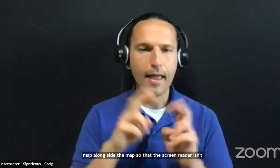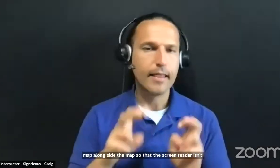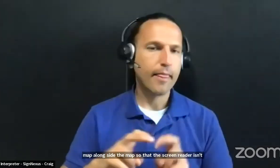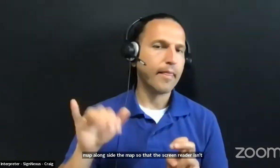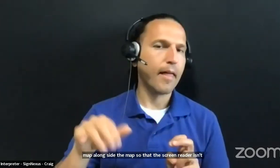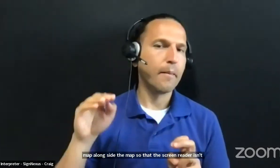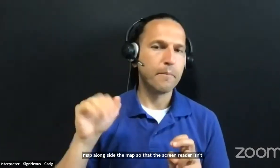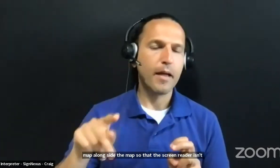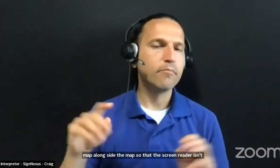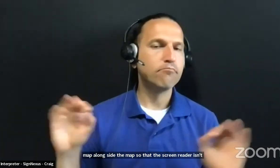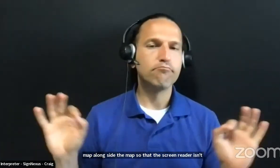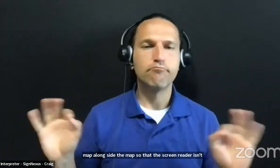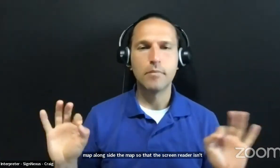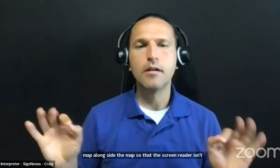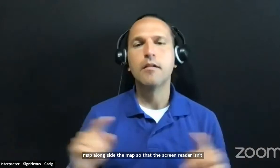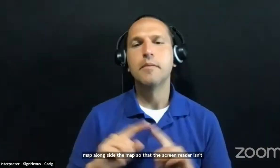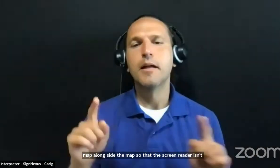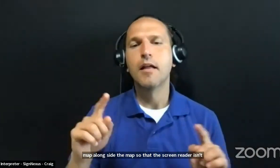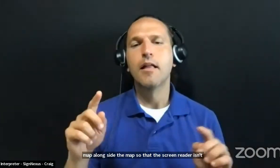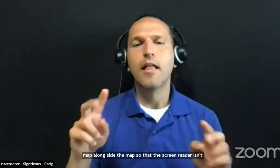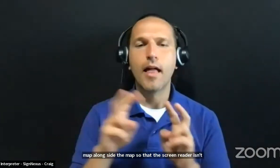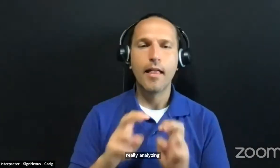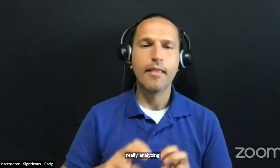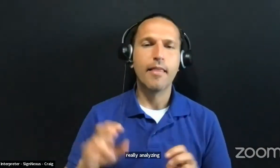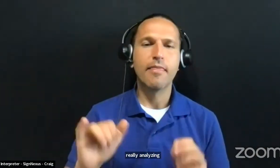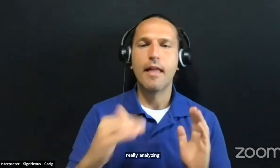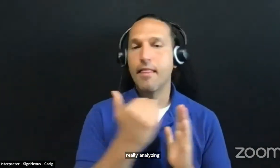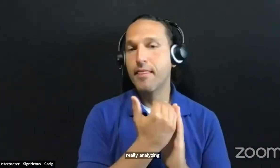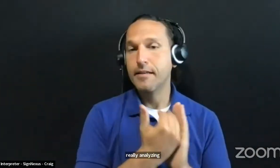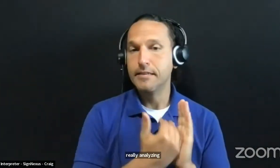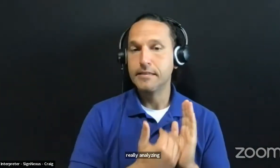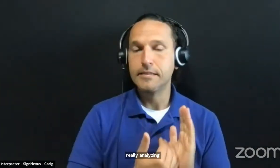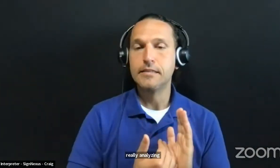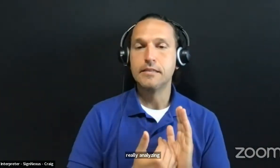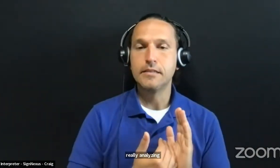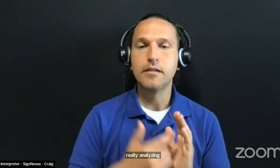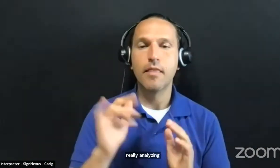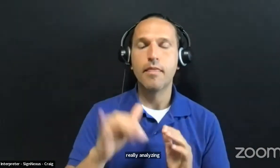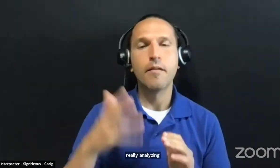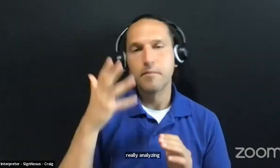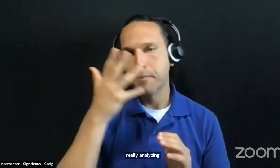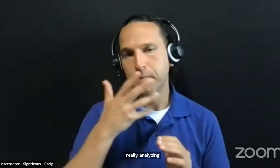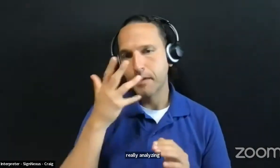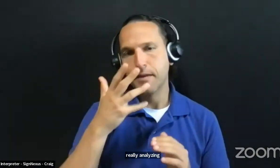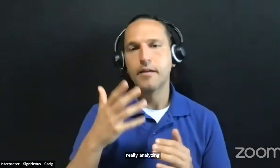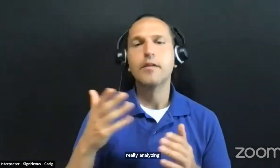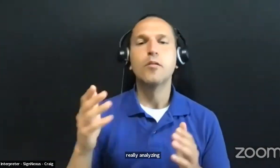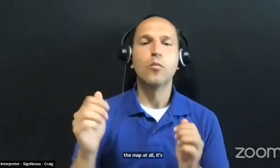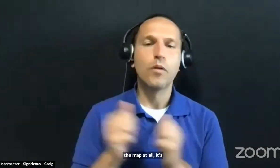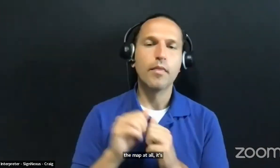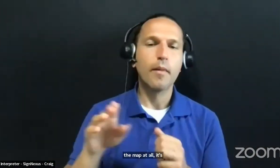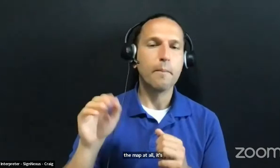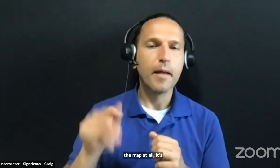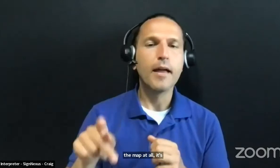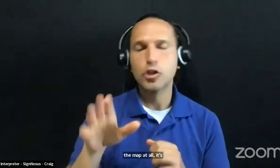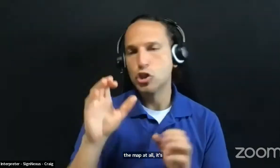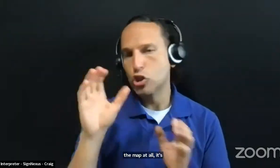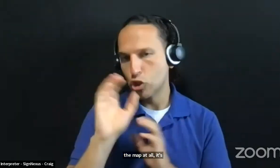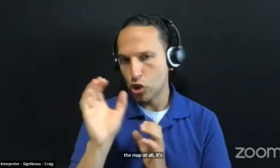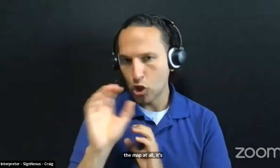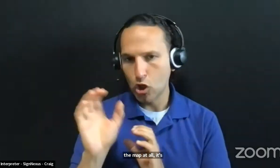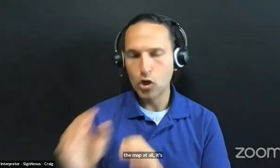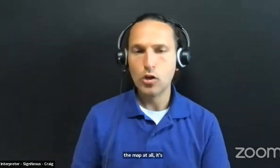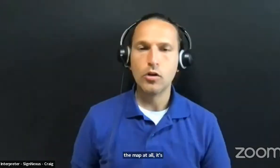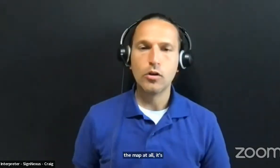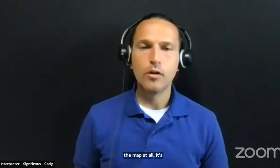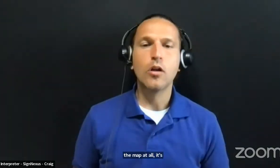at all. It's just analyzing the list of things that appear next to the map. And when you search the map for